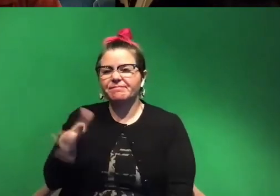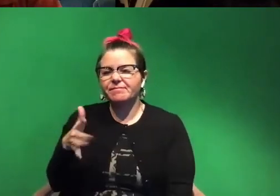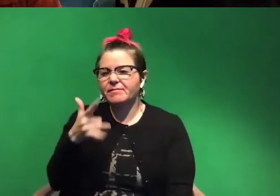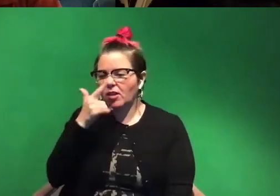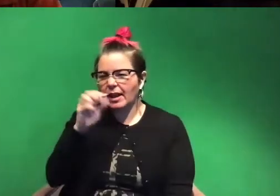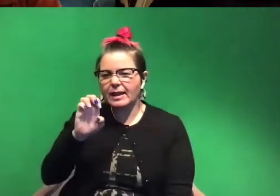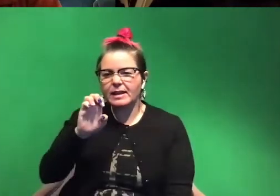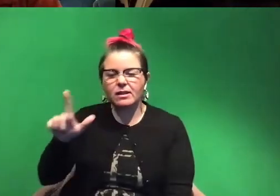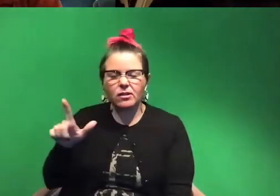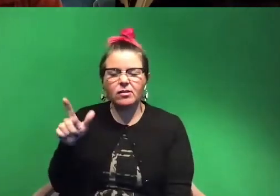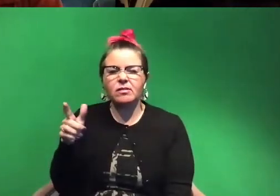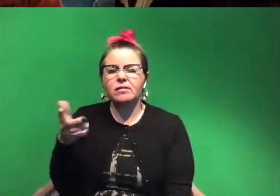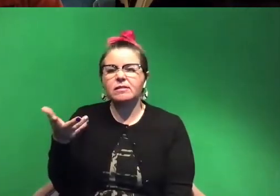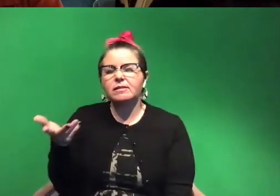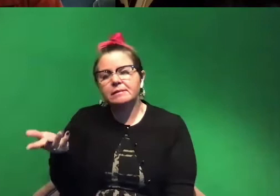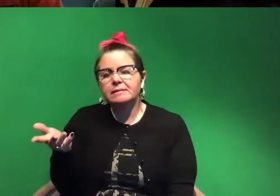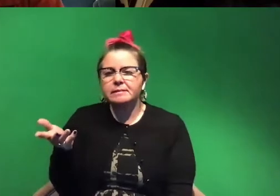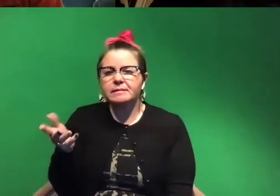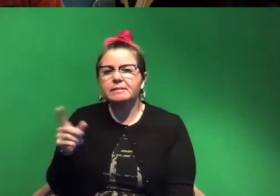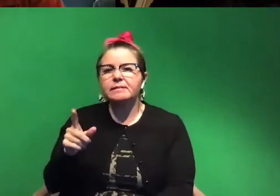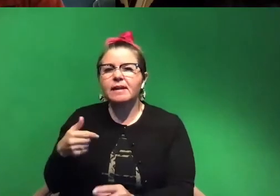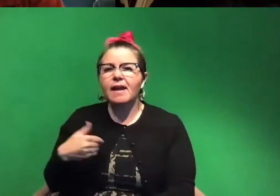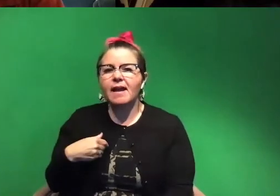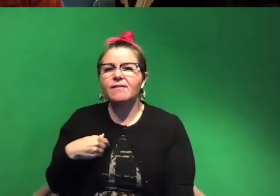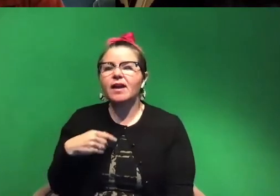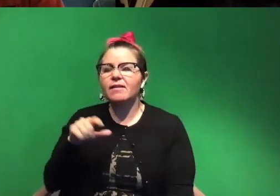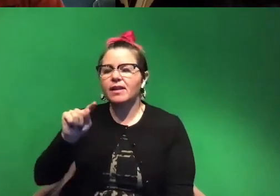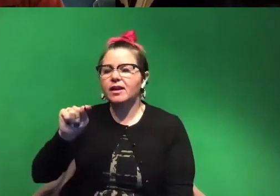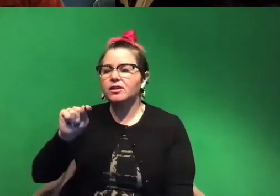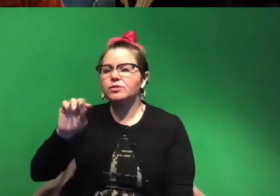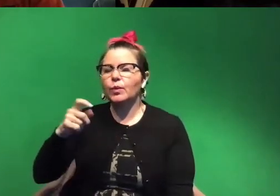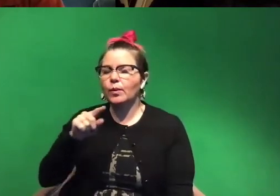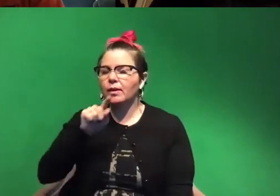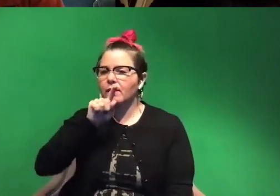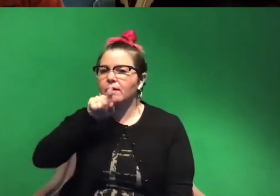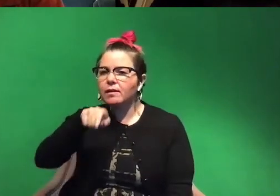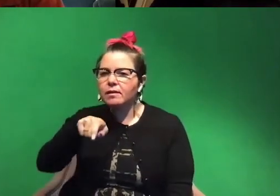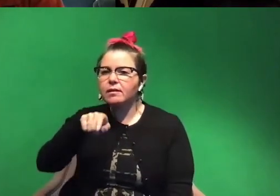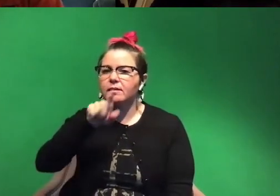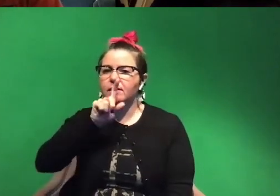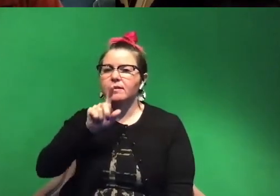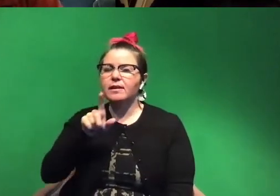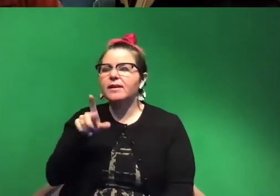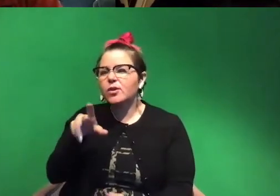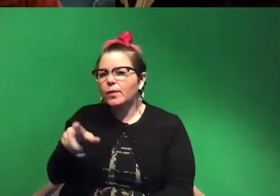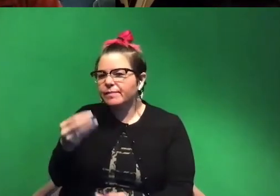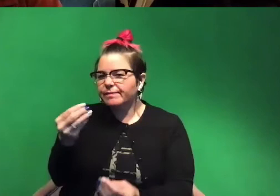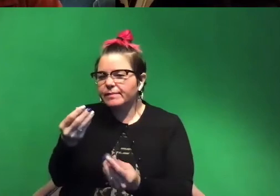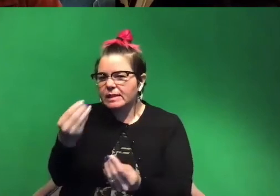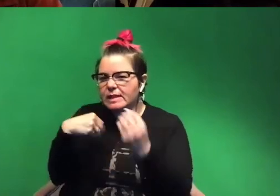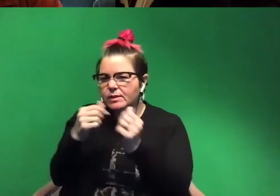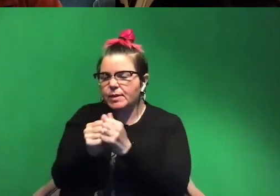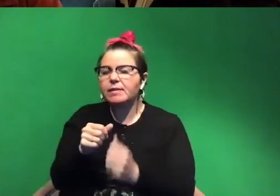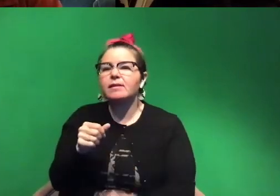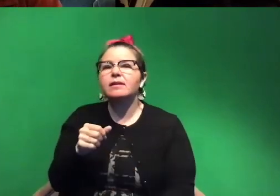eel, but they have this tooth plate that they can evert out of their mouth to feed with. And they're pretty